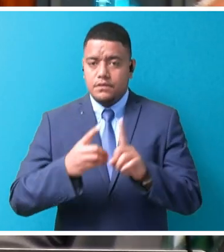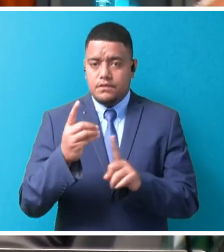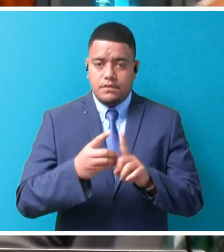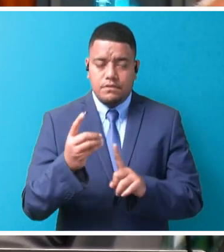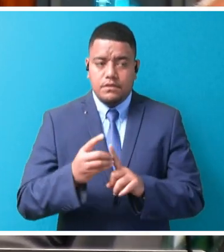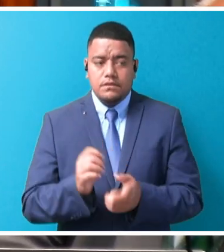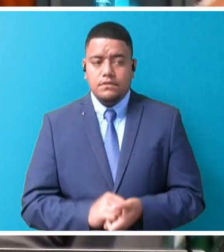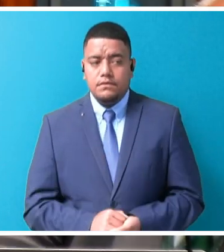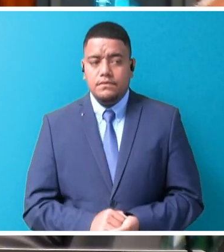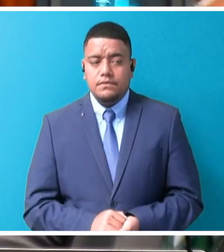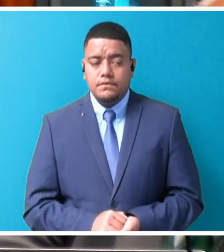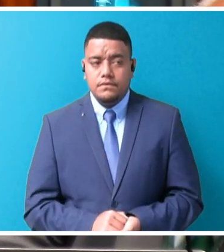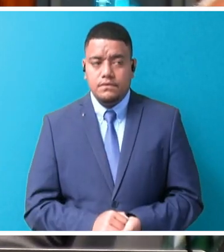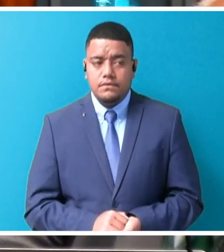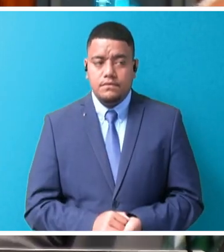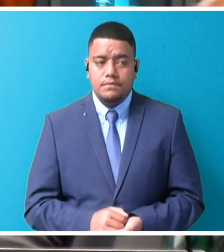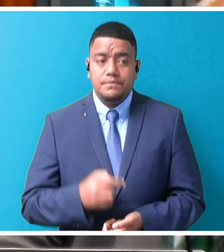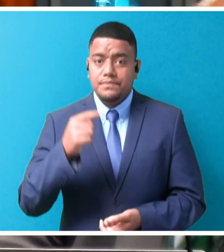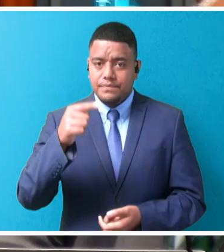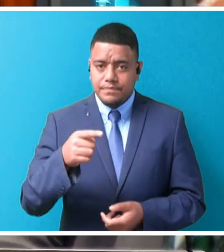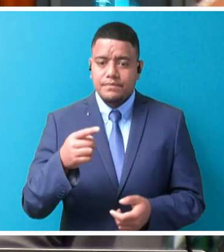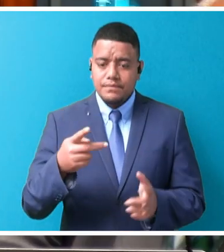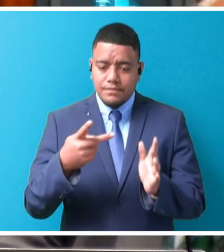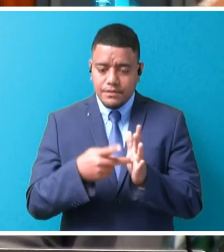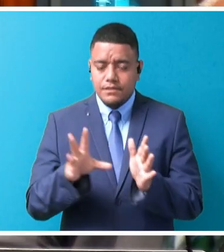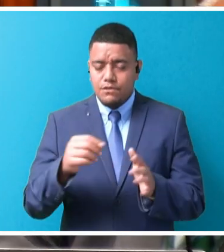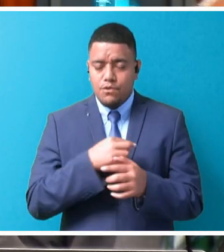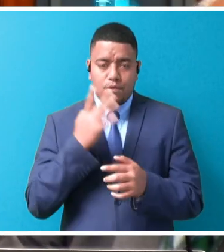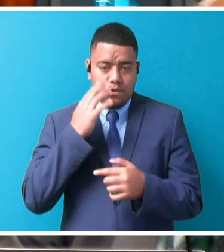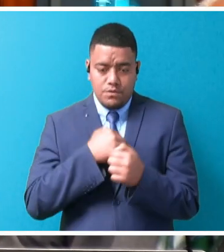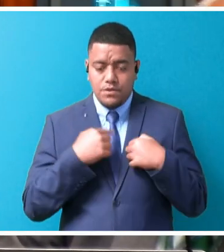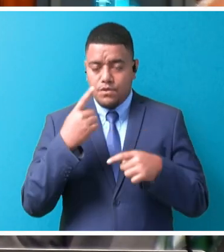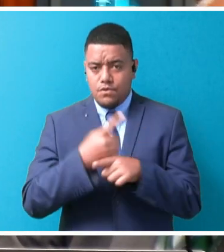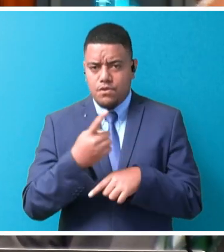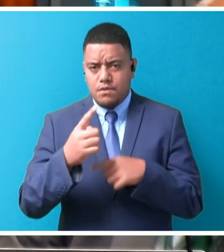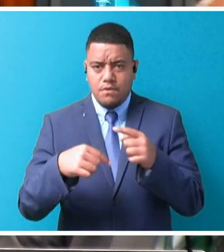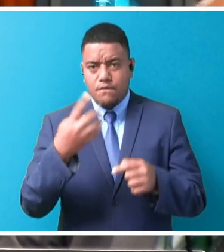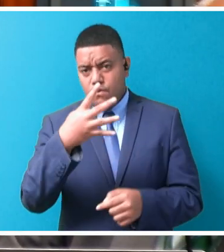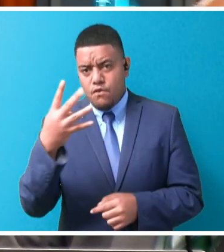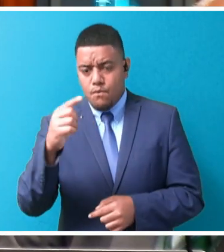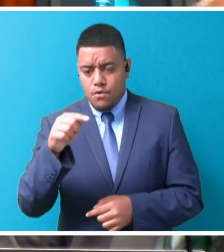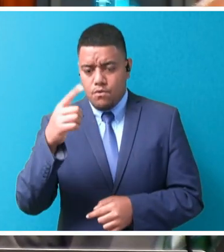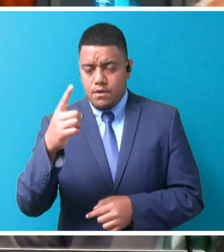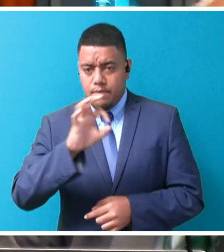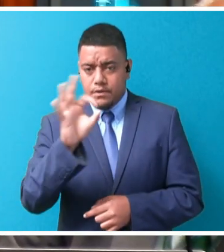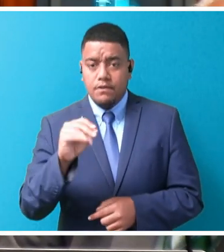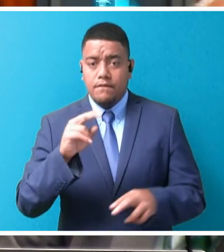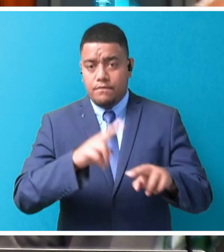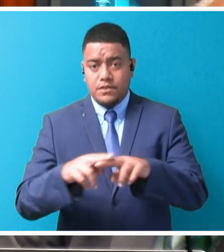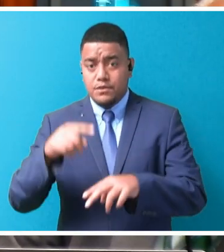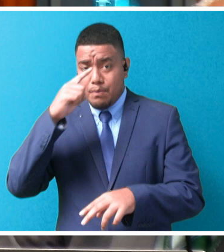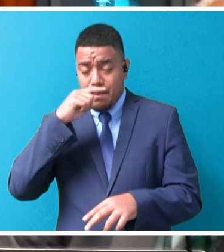outcomes. This is particularly relevant when we consider that 44.1% of Fiji's